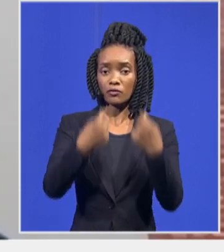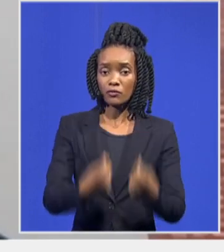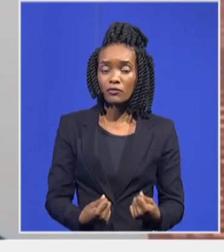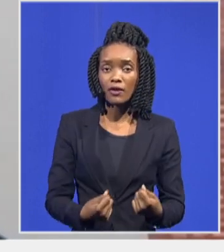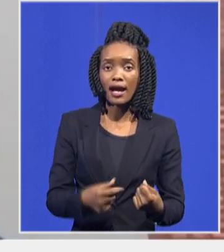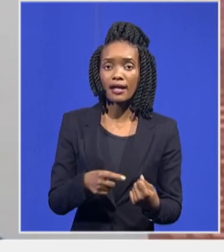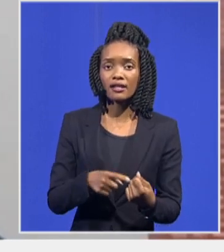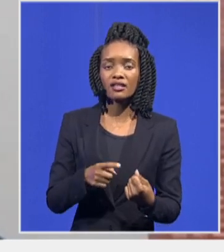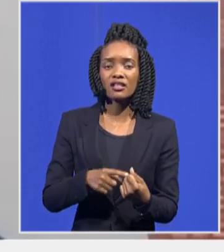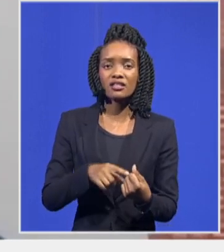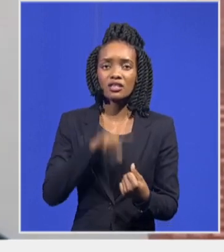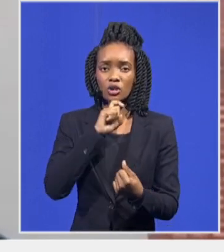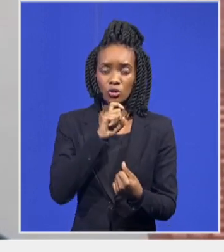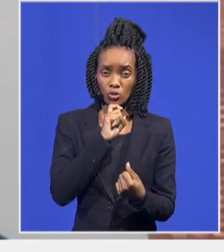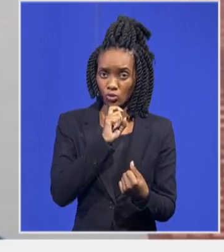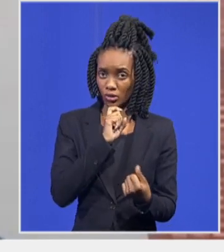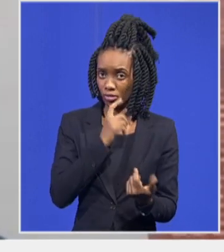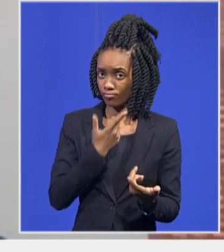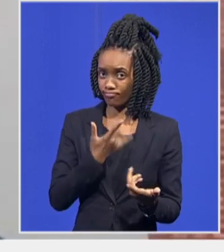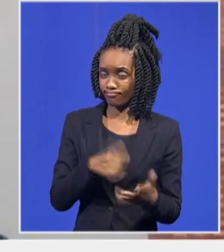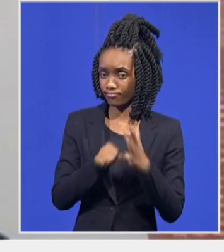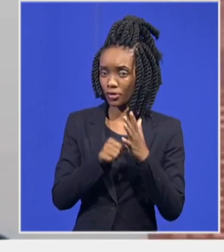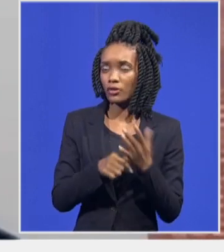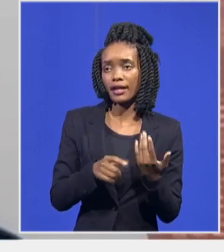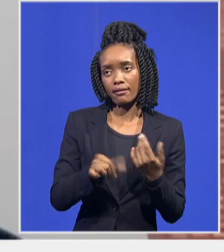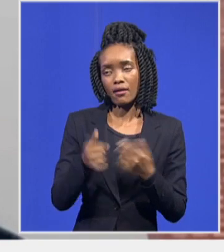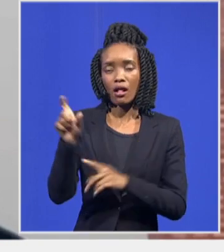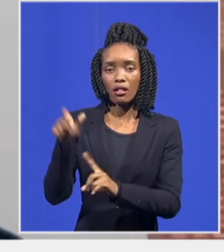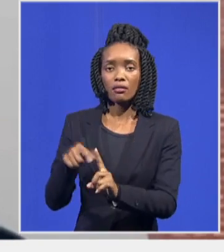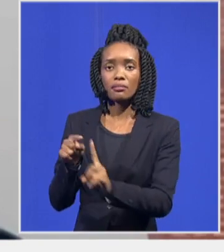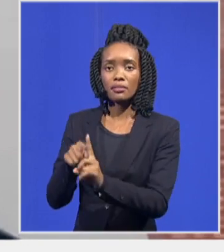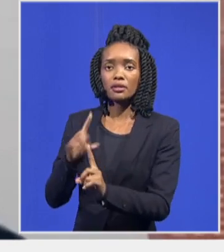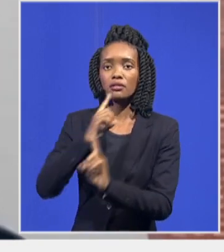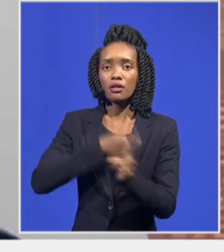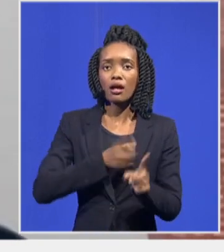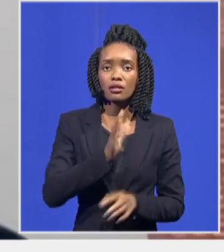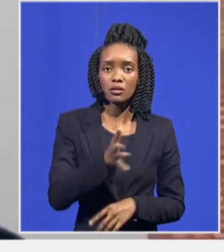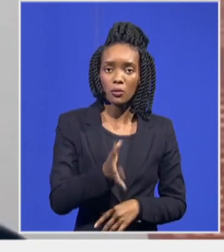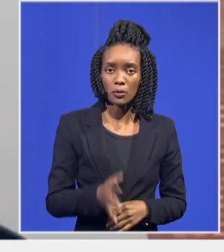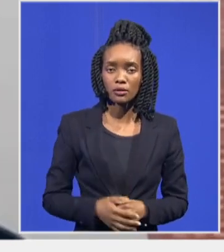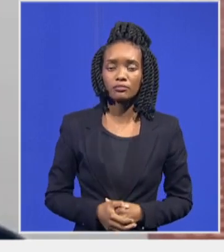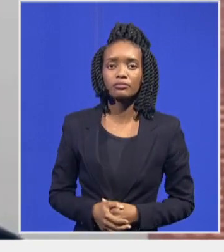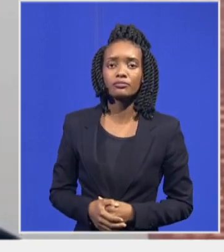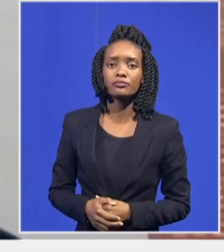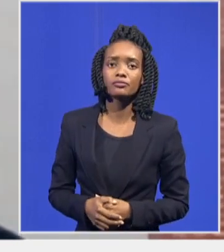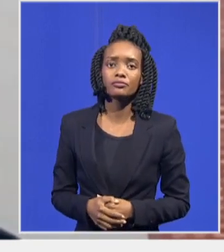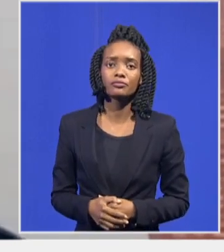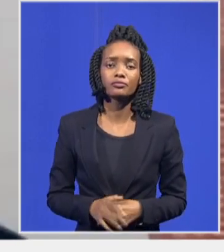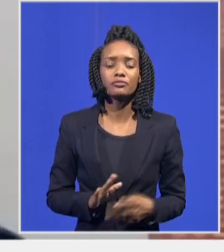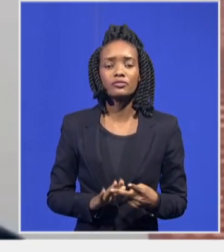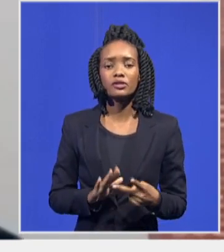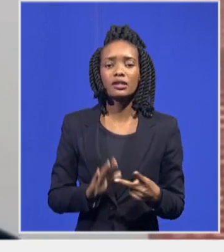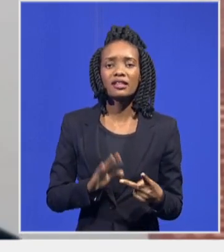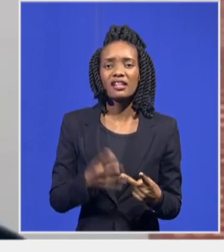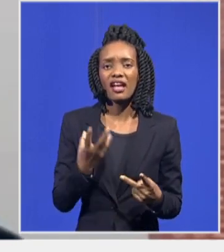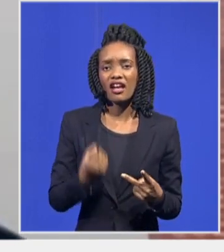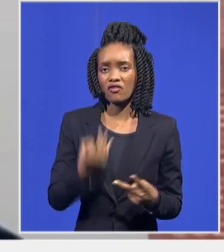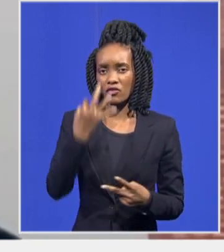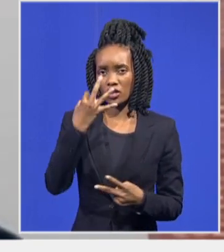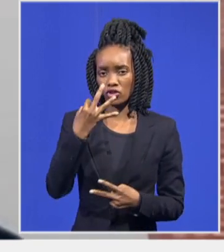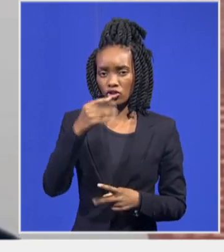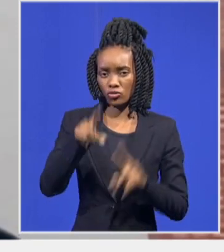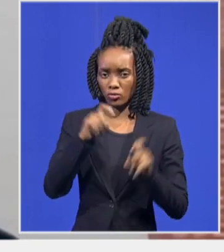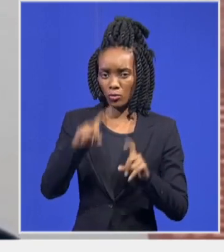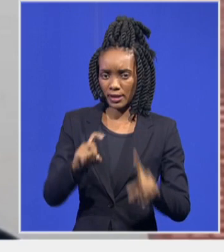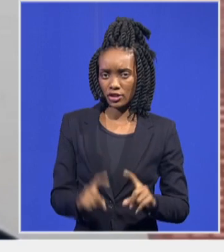IP. I think Deepak, you should be able to handle that. Then Tara Screamer from Crimea Media has got about 3 questions.